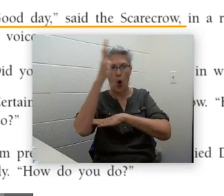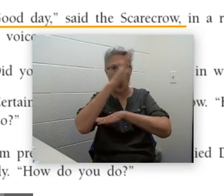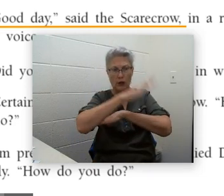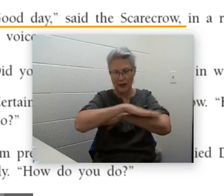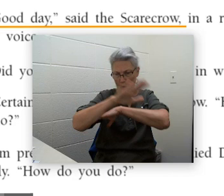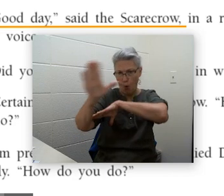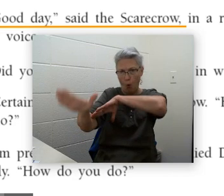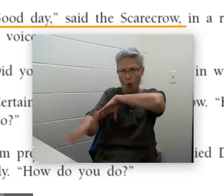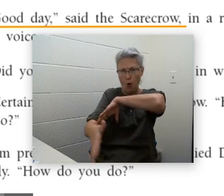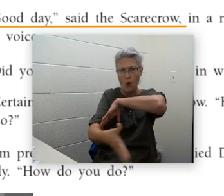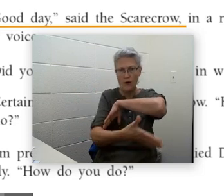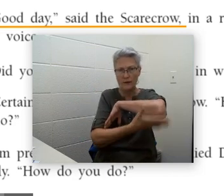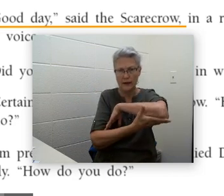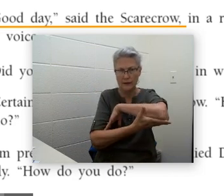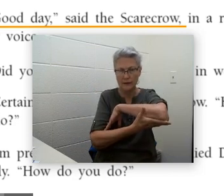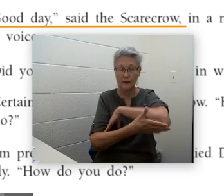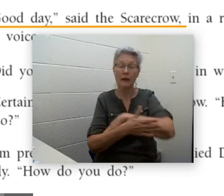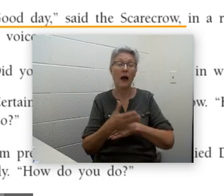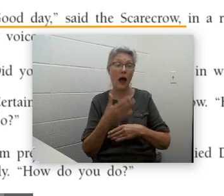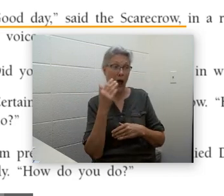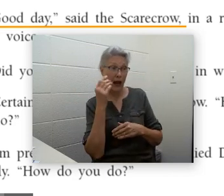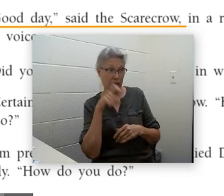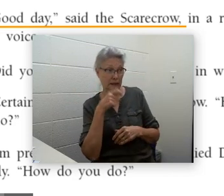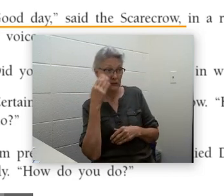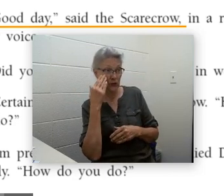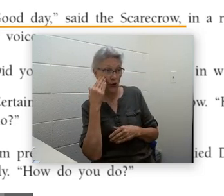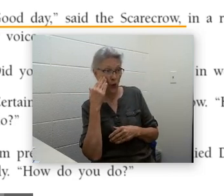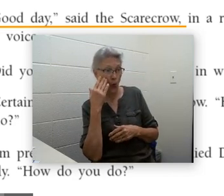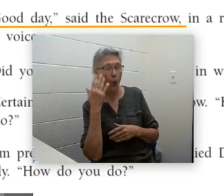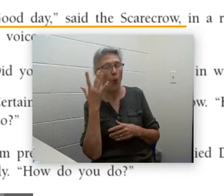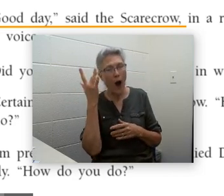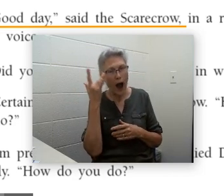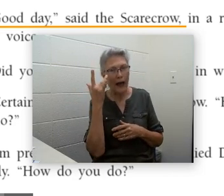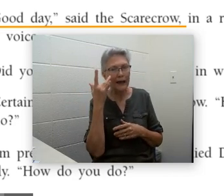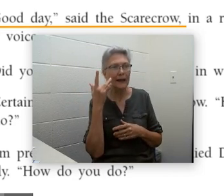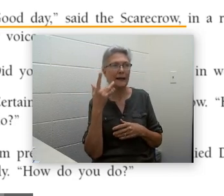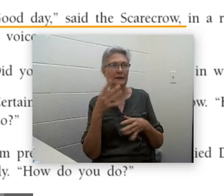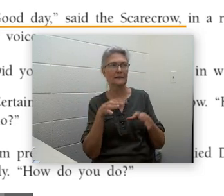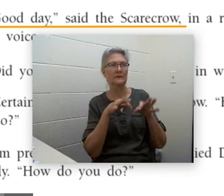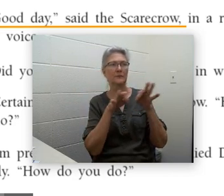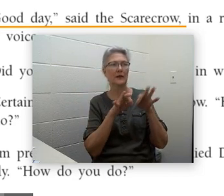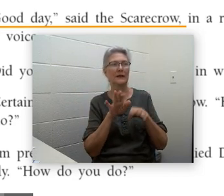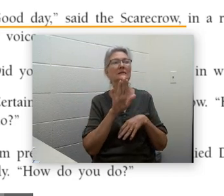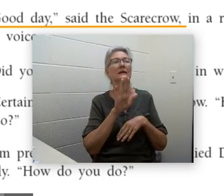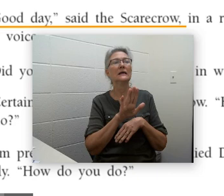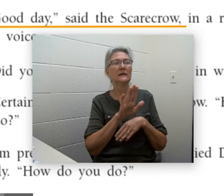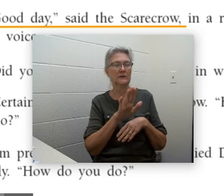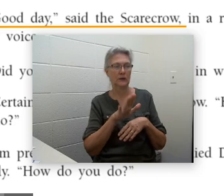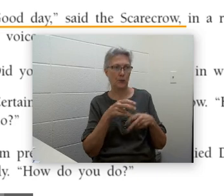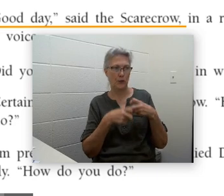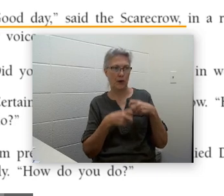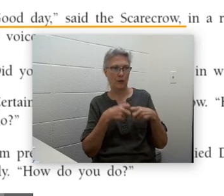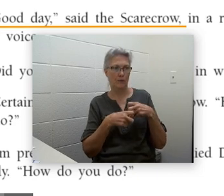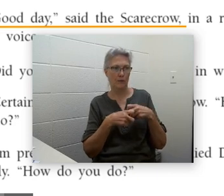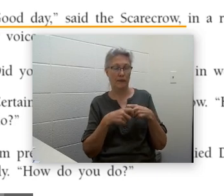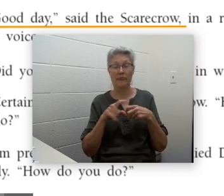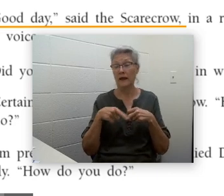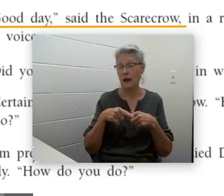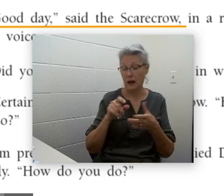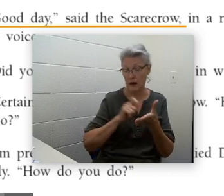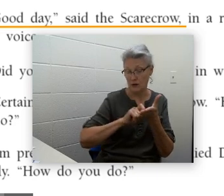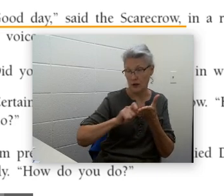helps explain the Scarecrow's problem. Jumping down to paragraph 12, I underlined where Dorothy helps